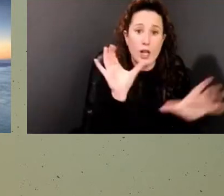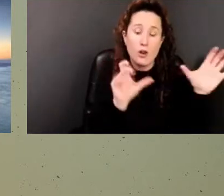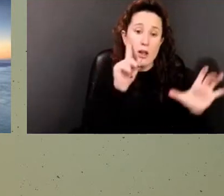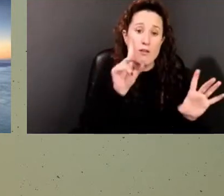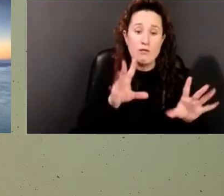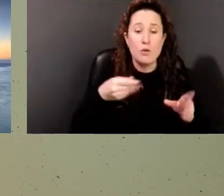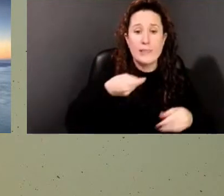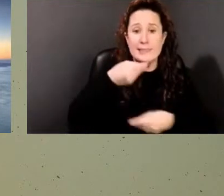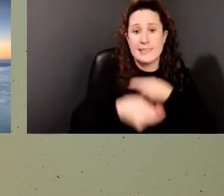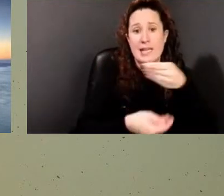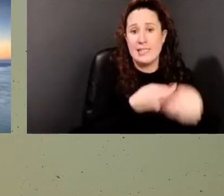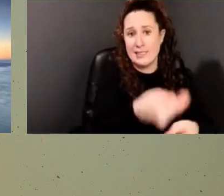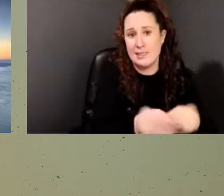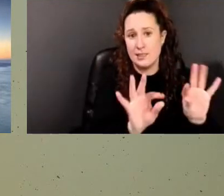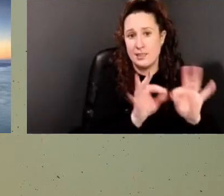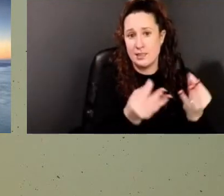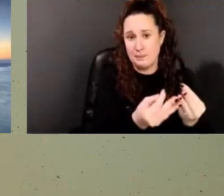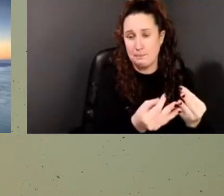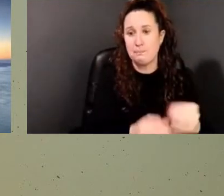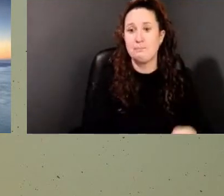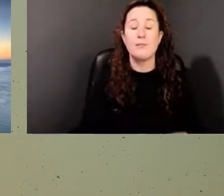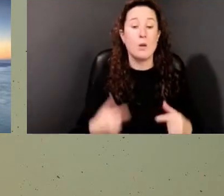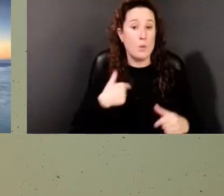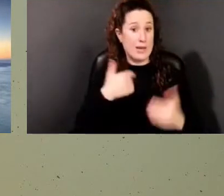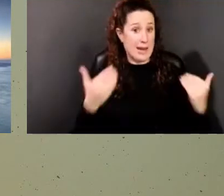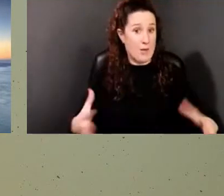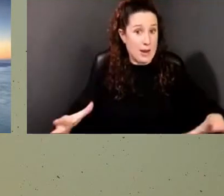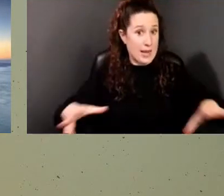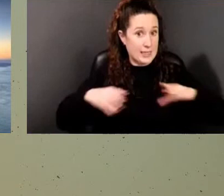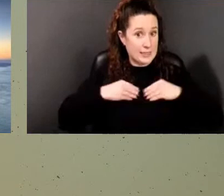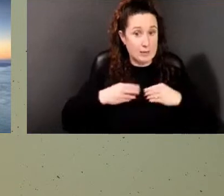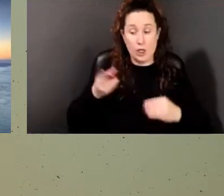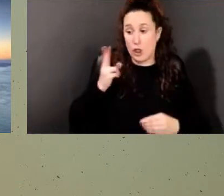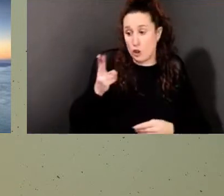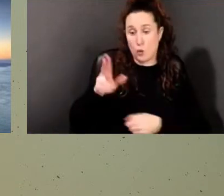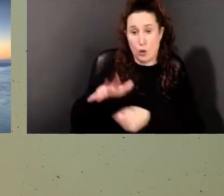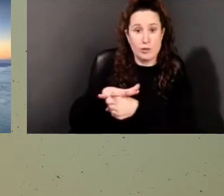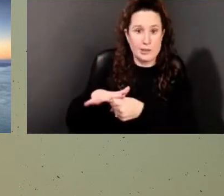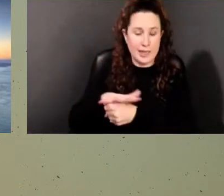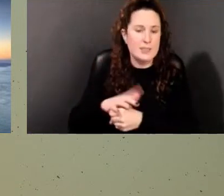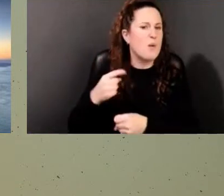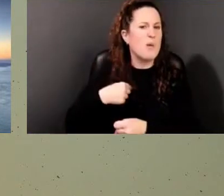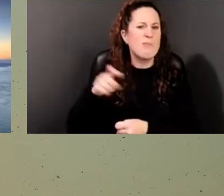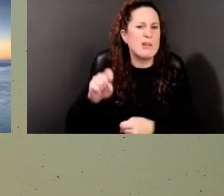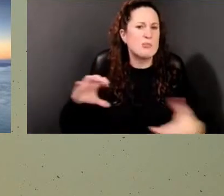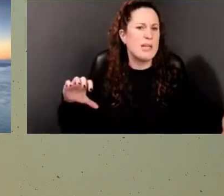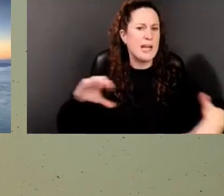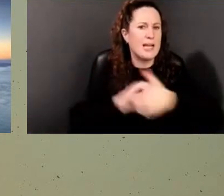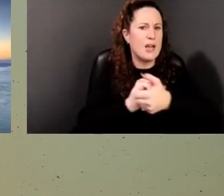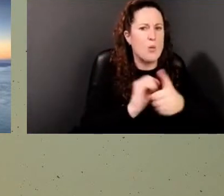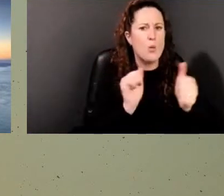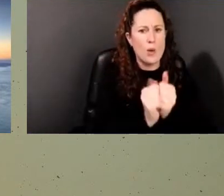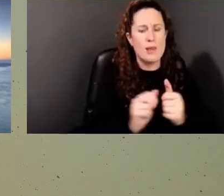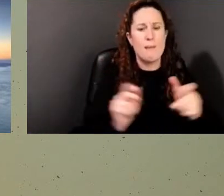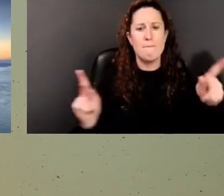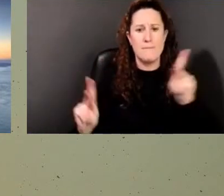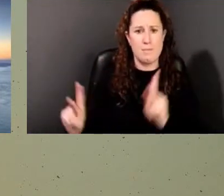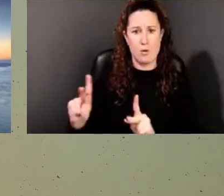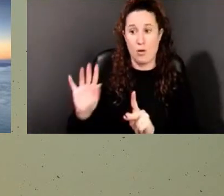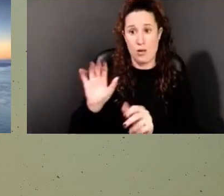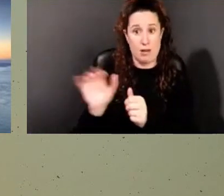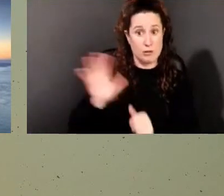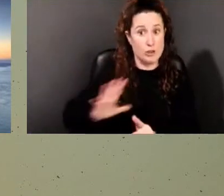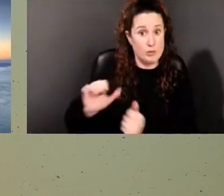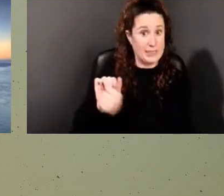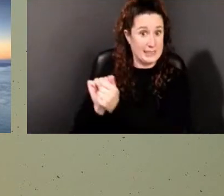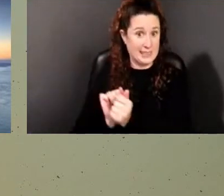all accepted that now historic sites need to be engaged with the descendants of the people who were enslaved, not only